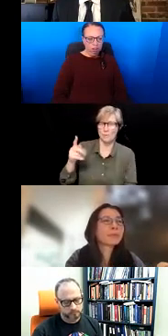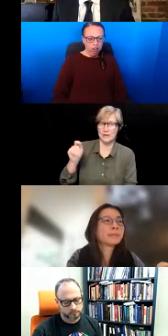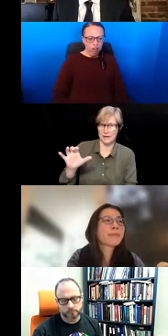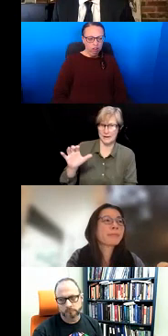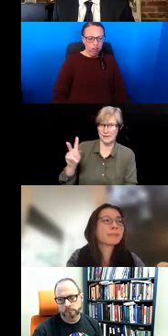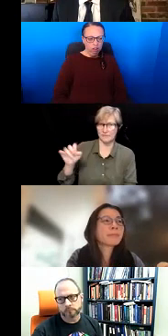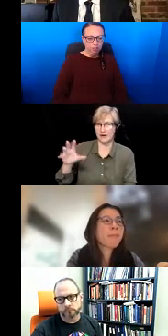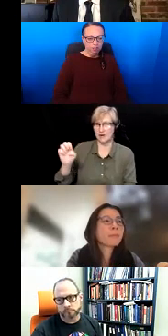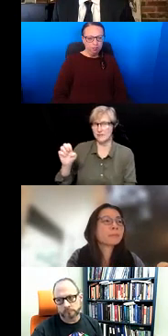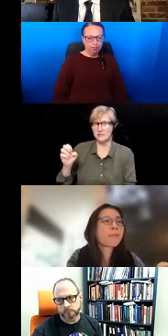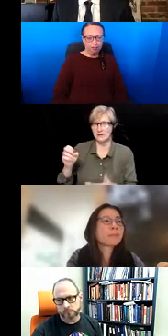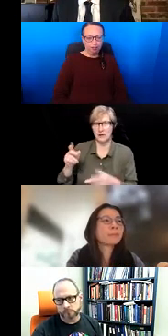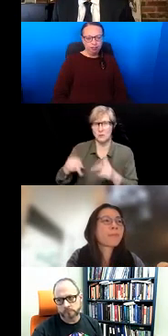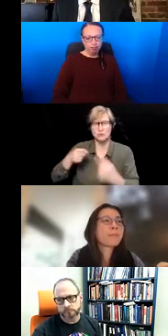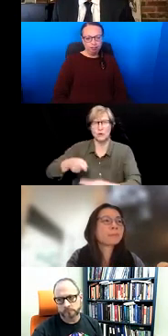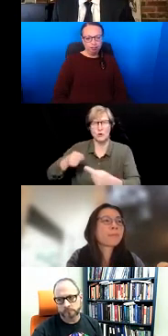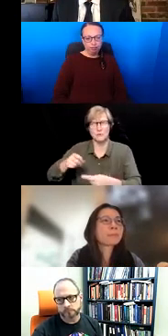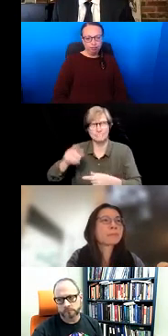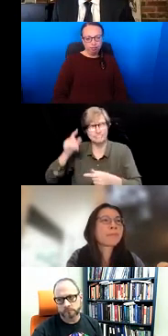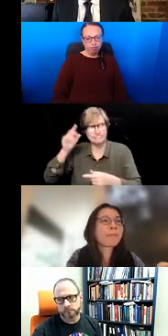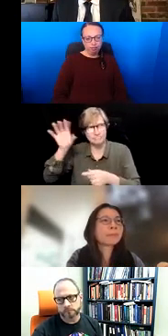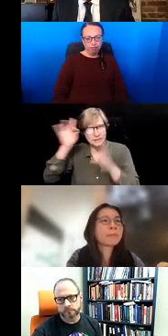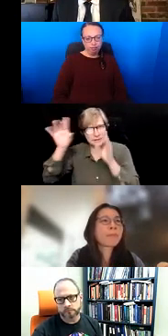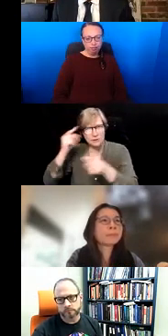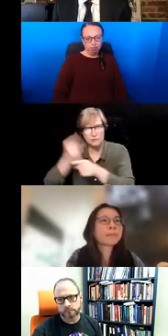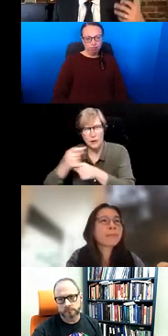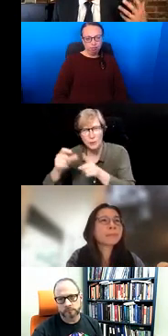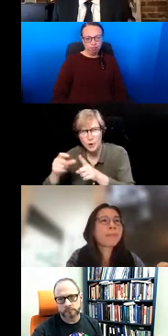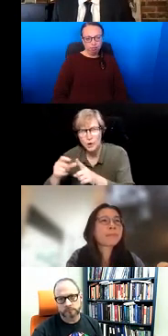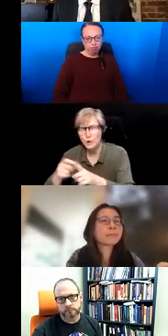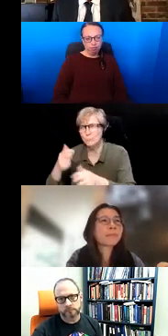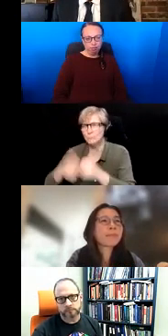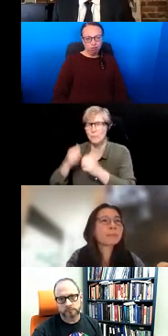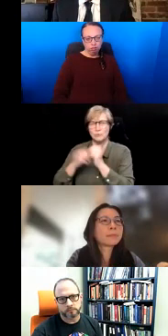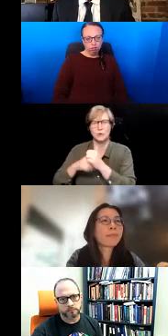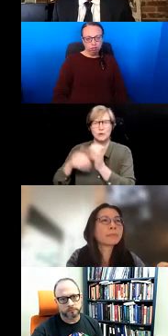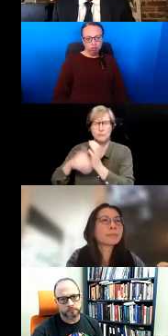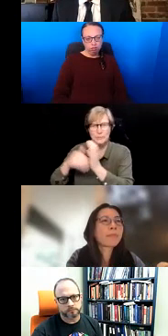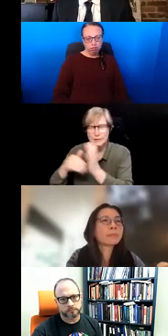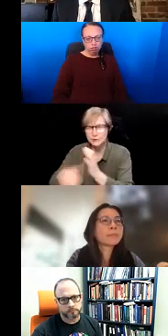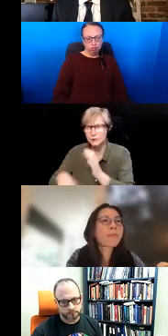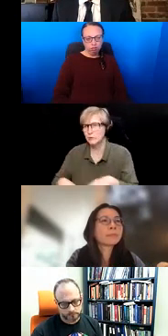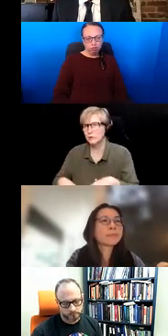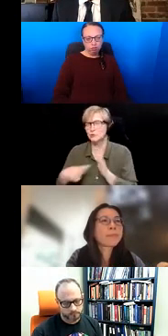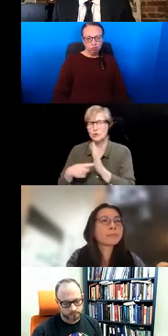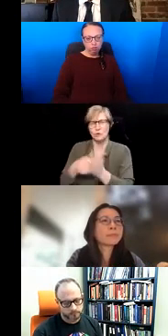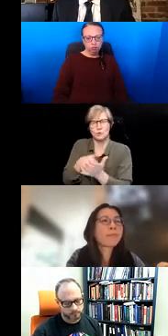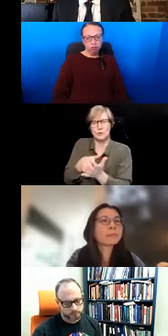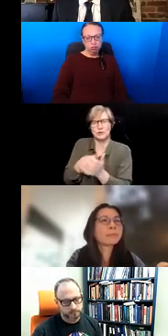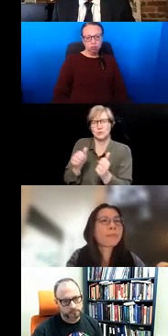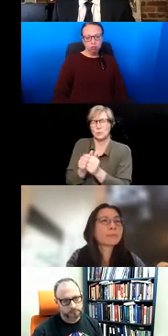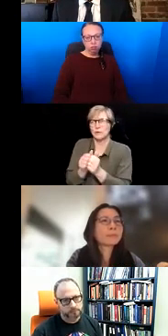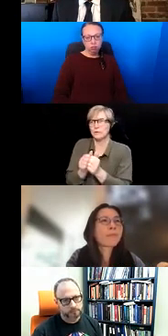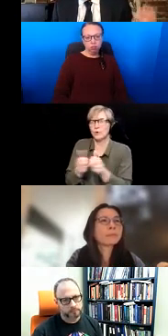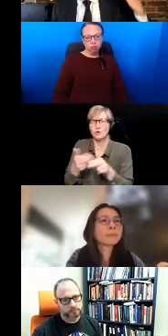characterized by word finding pauses, prominent problems with repetition, and it's thought to involve deficits of verbal short-term